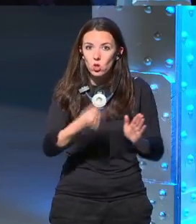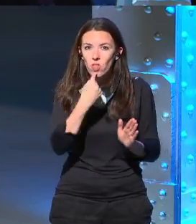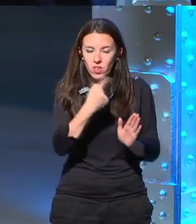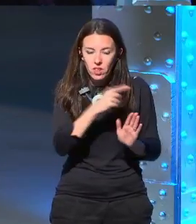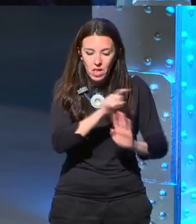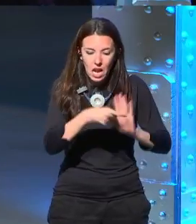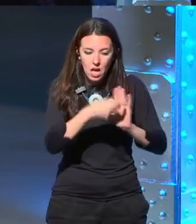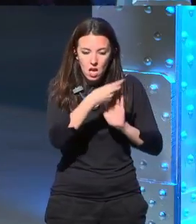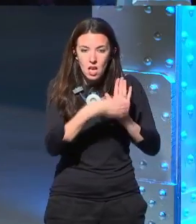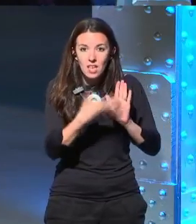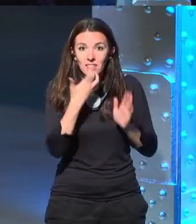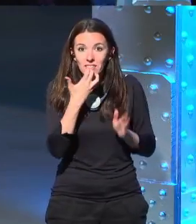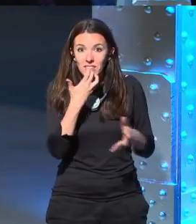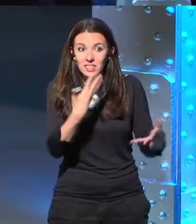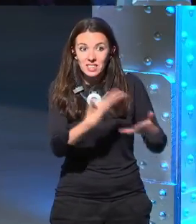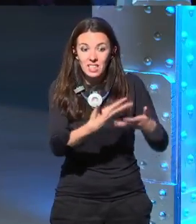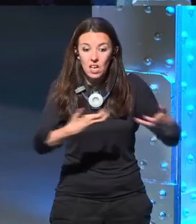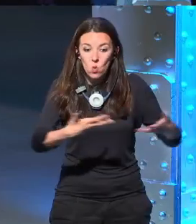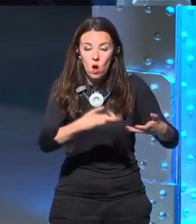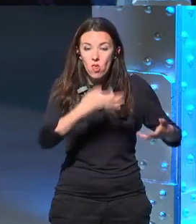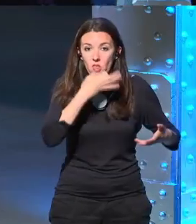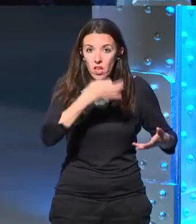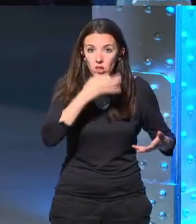hateful that we curtail it.